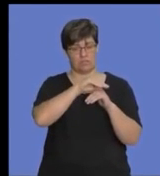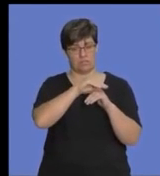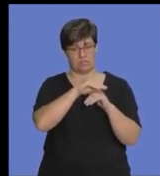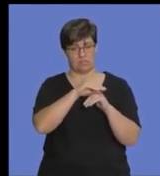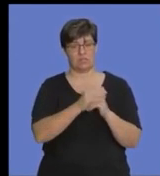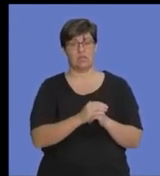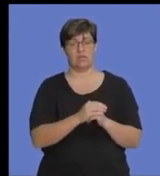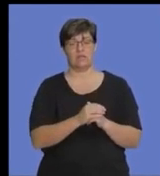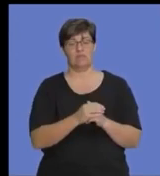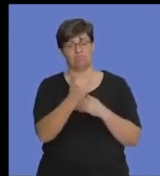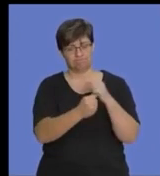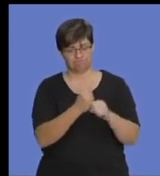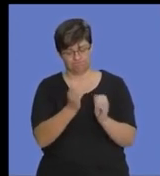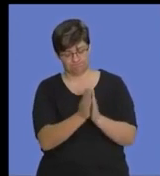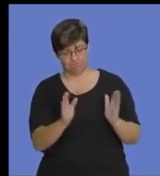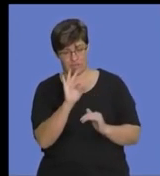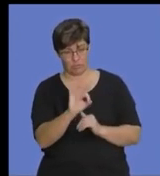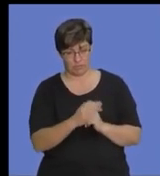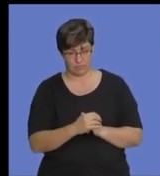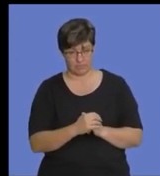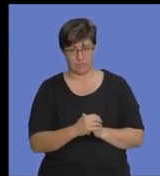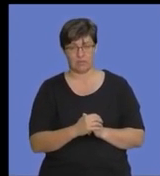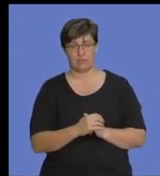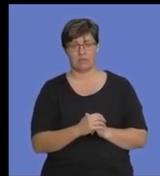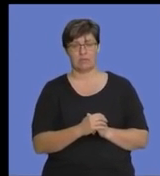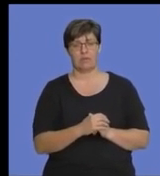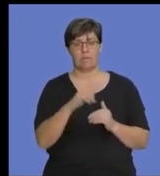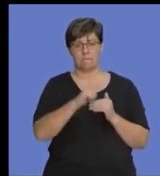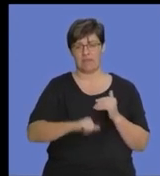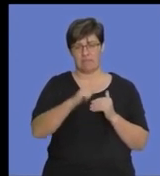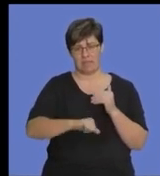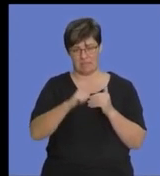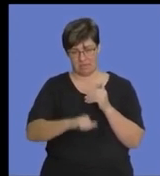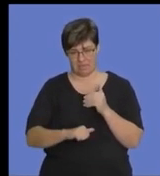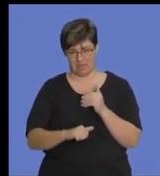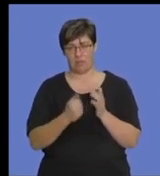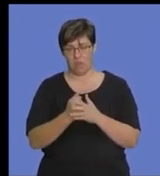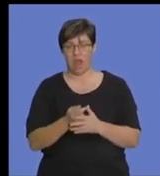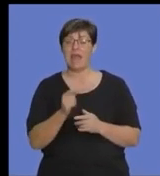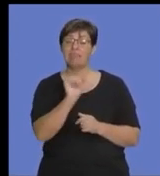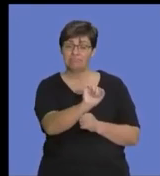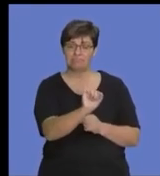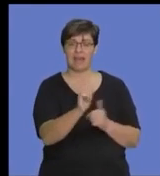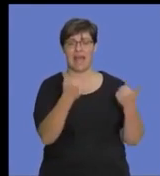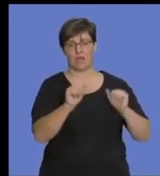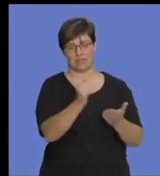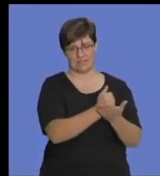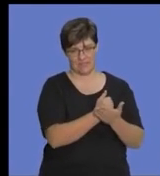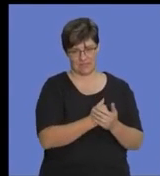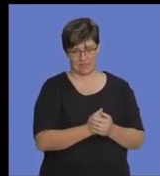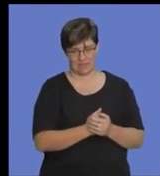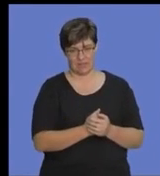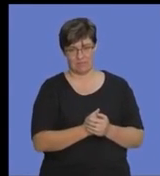compounded monthly, right? So she's getting 3% per annum compounded monthly on her savings